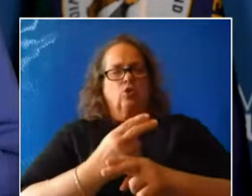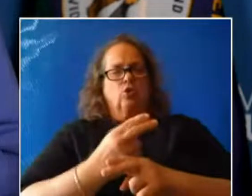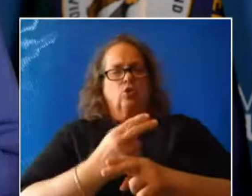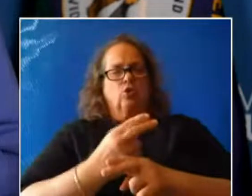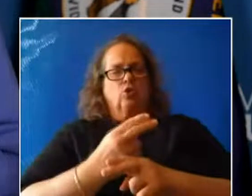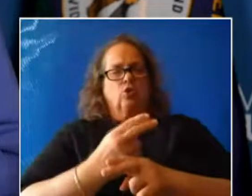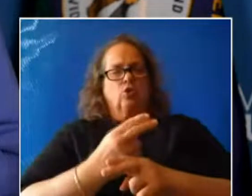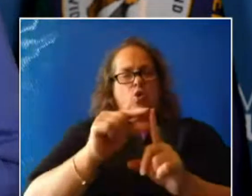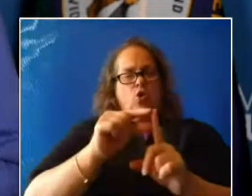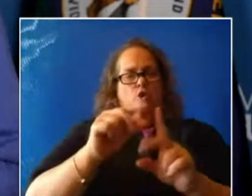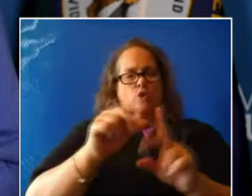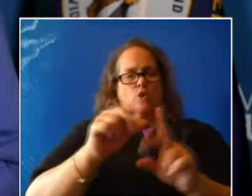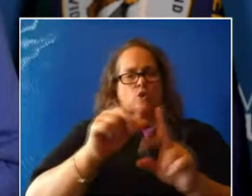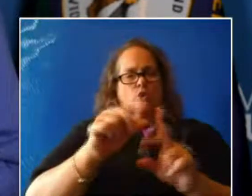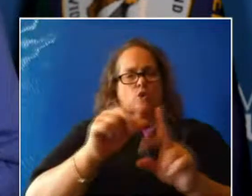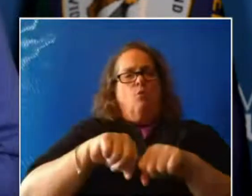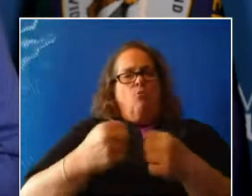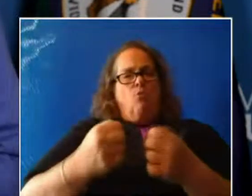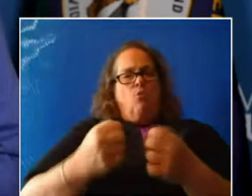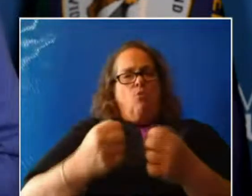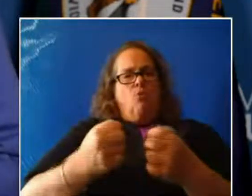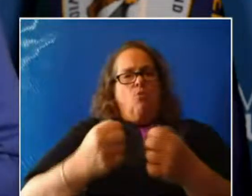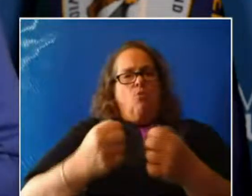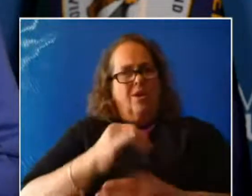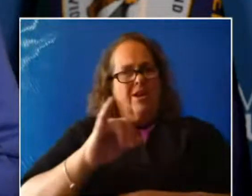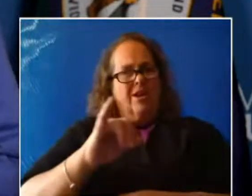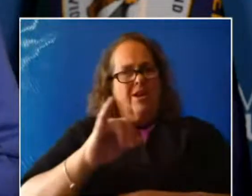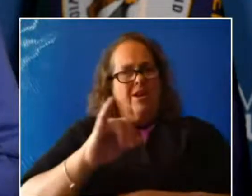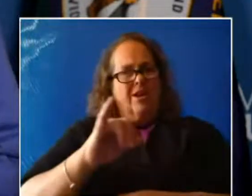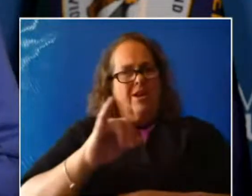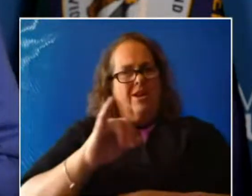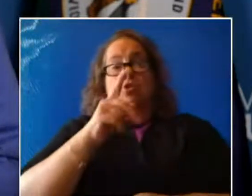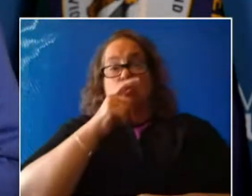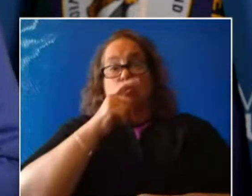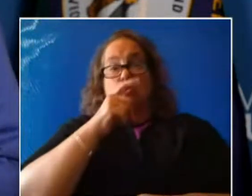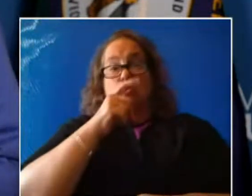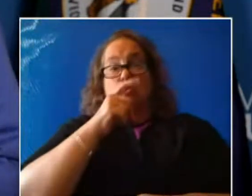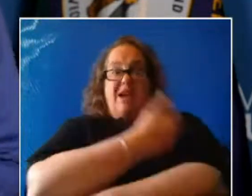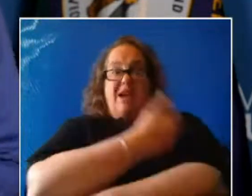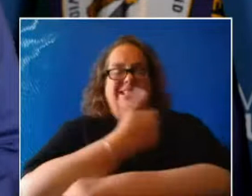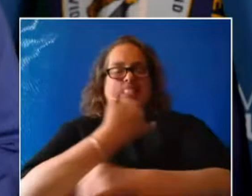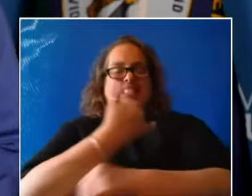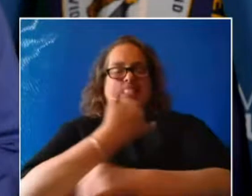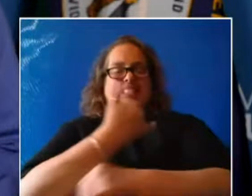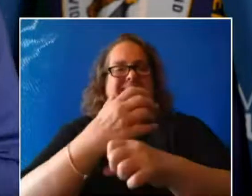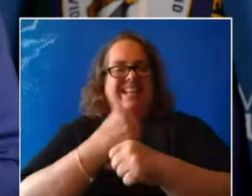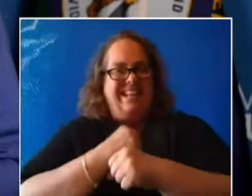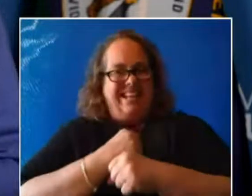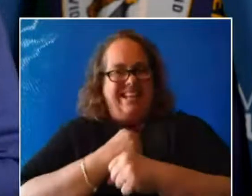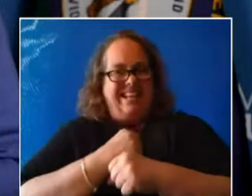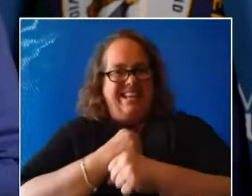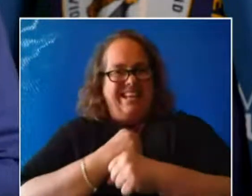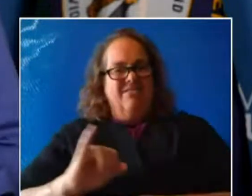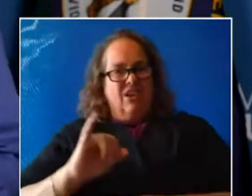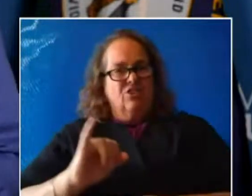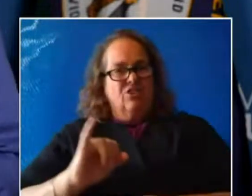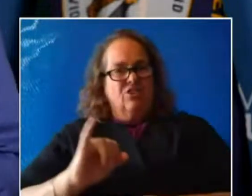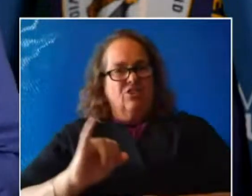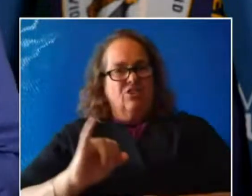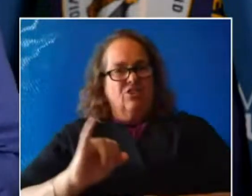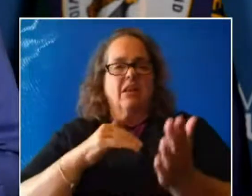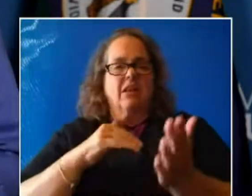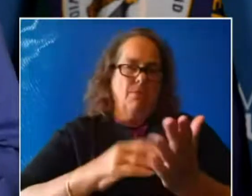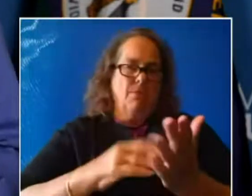is vaccinated but who still gets infected. I think that's a commonly used term for this, and the vaccines can be incredibly